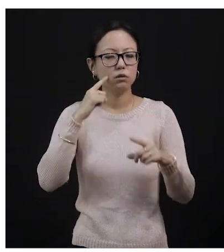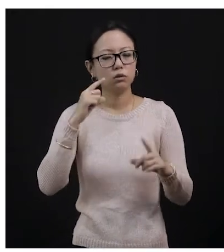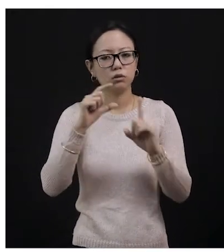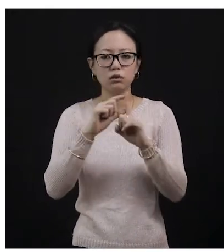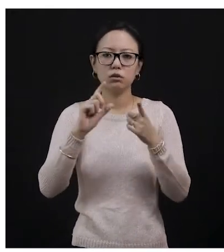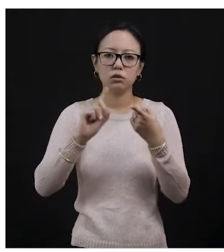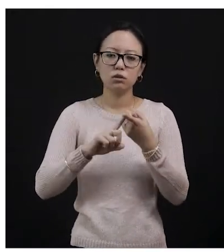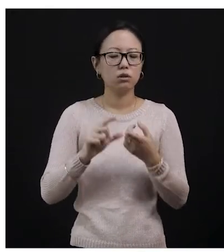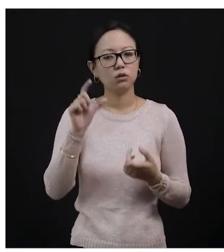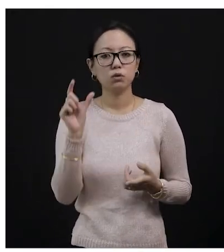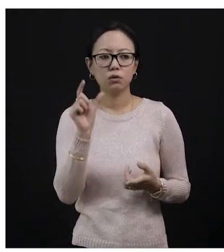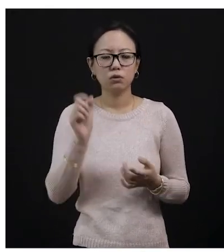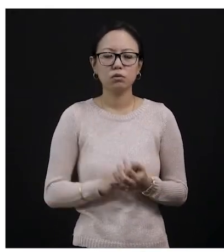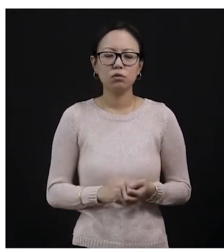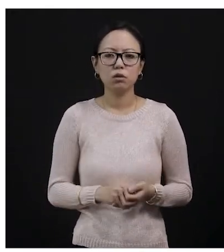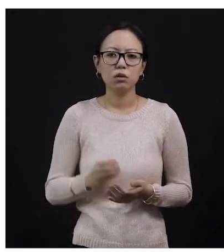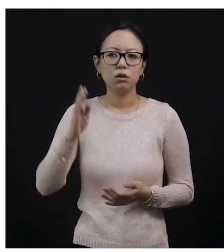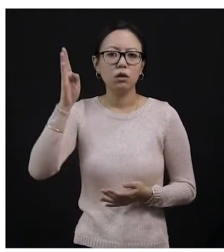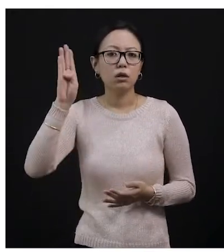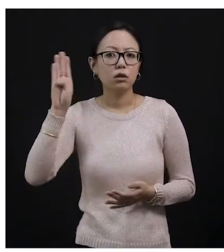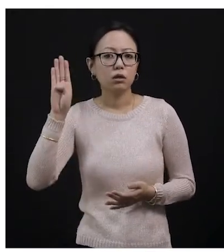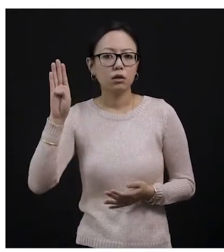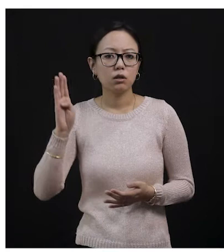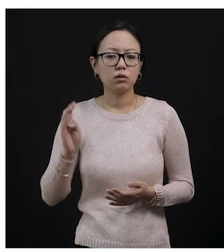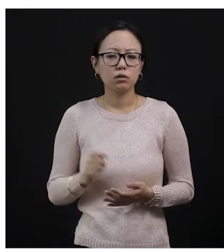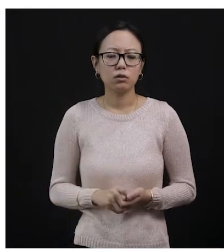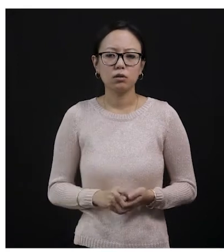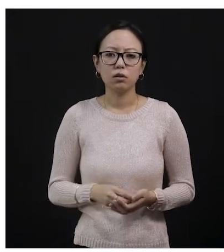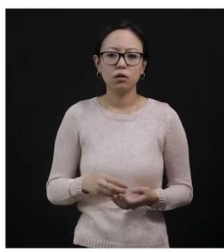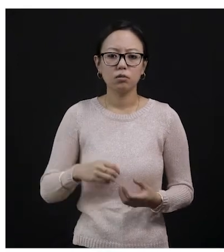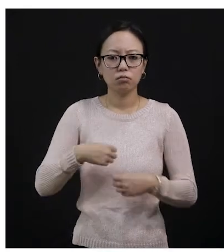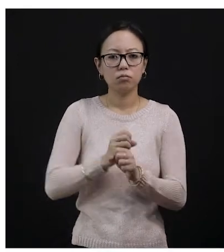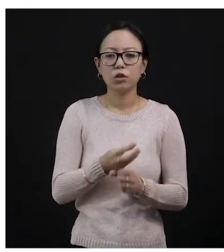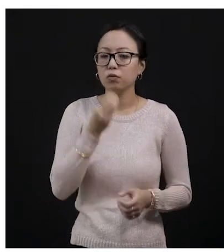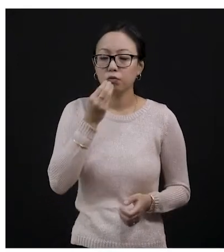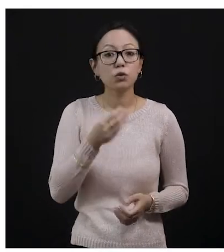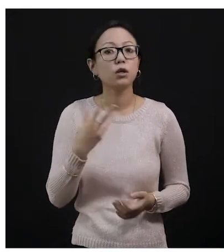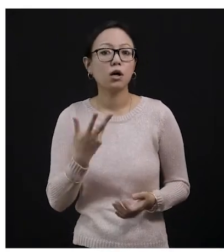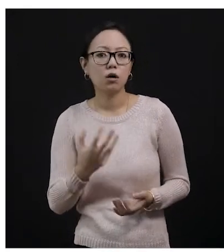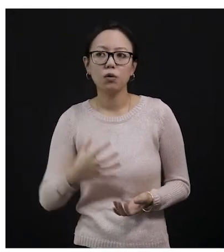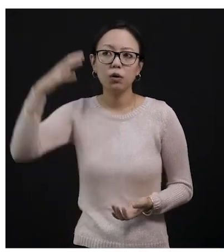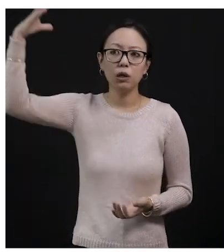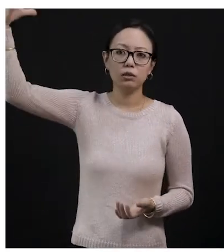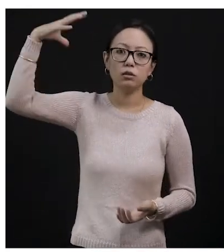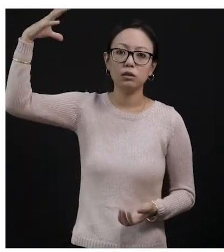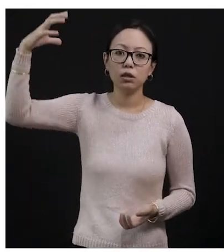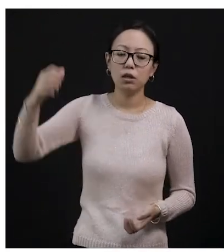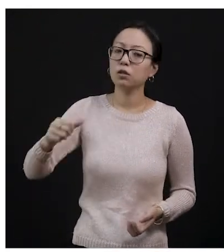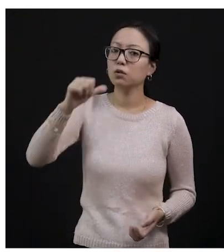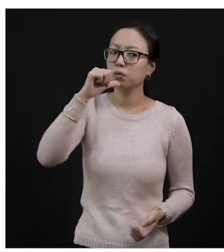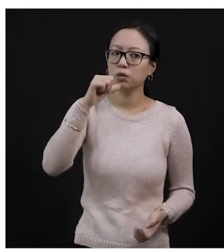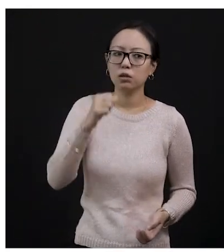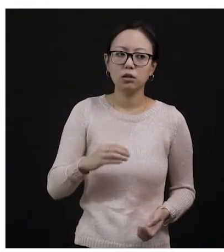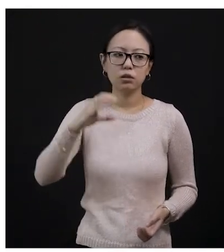Yes, this is how they make food. They don't need salt or pepper or they don't need all those onion vegetables.